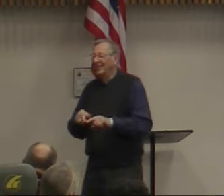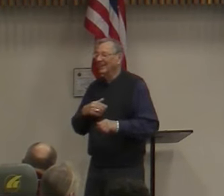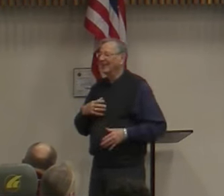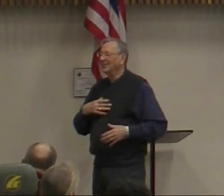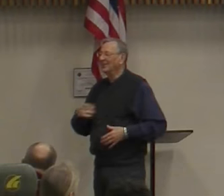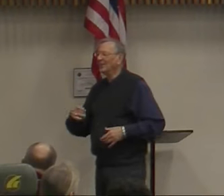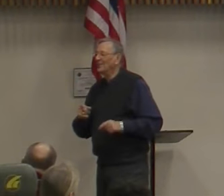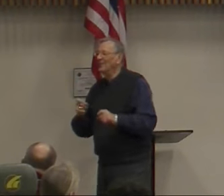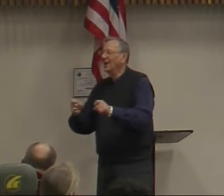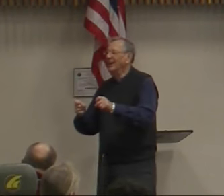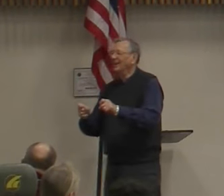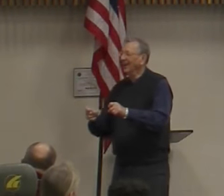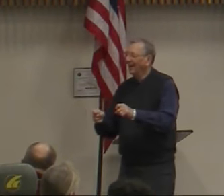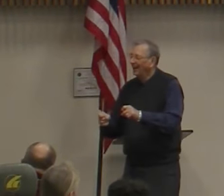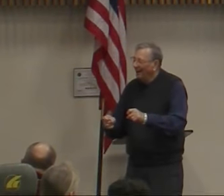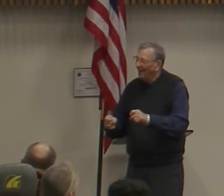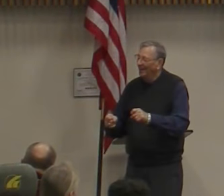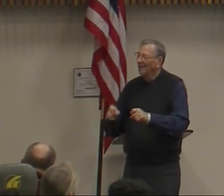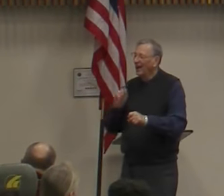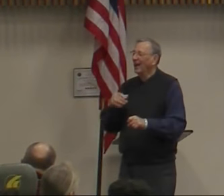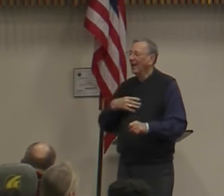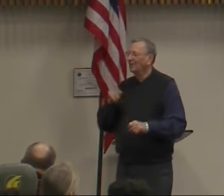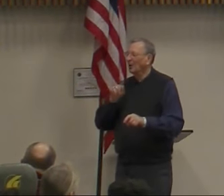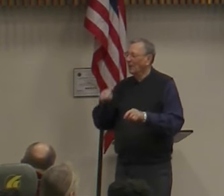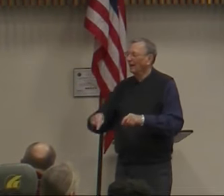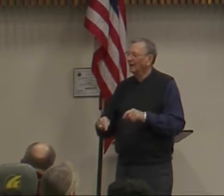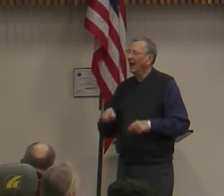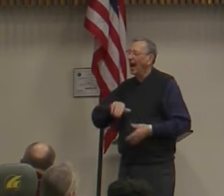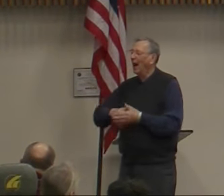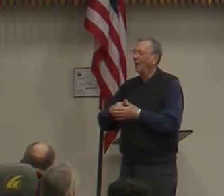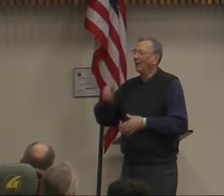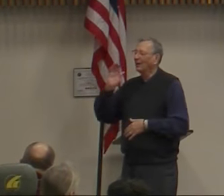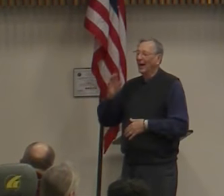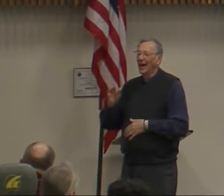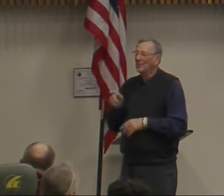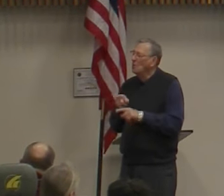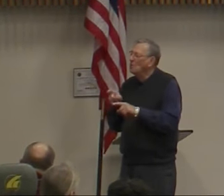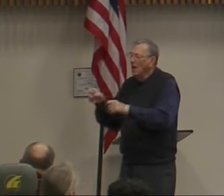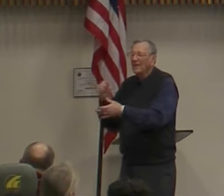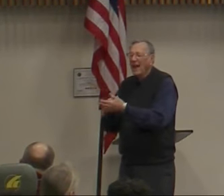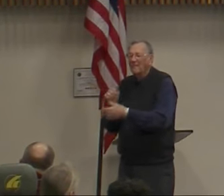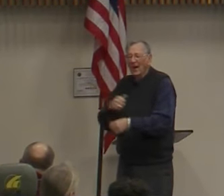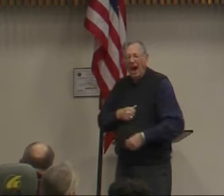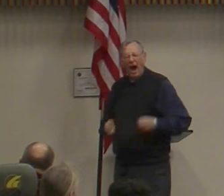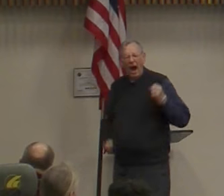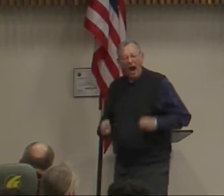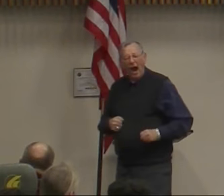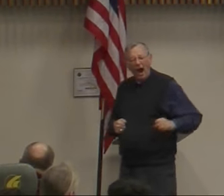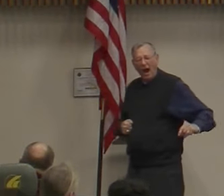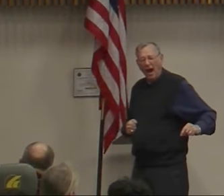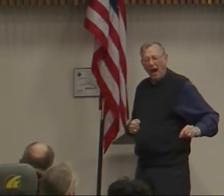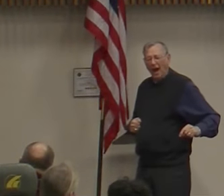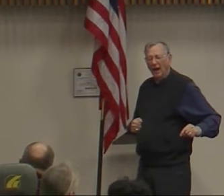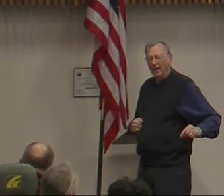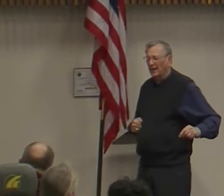marathons and all, and he likes to talk about this part of Elijah and how God's going to give him strength to run that far. It's not the far that